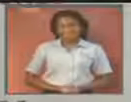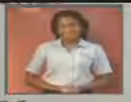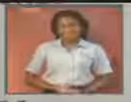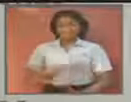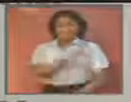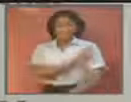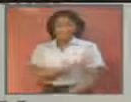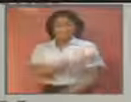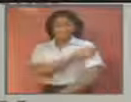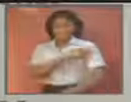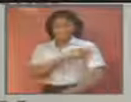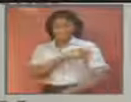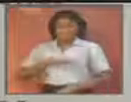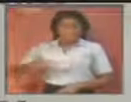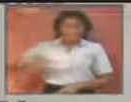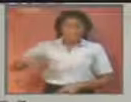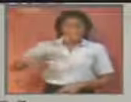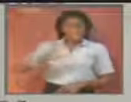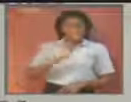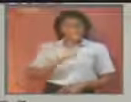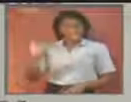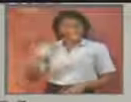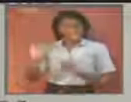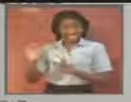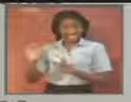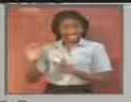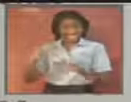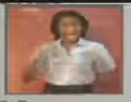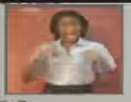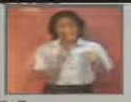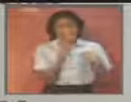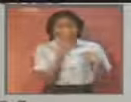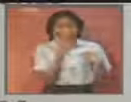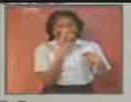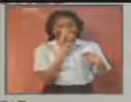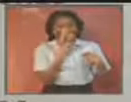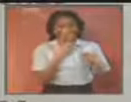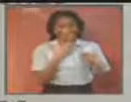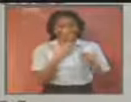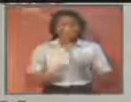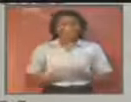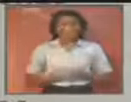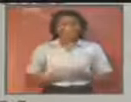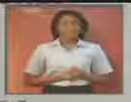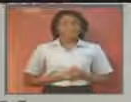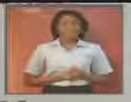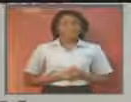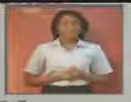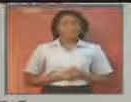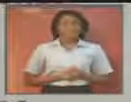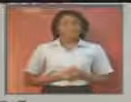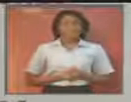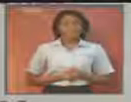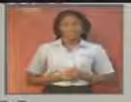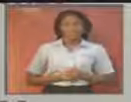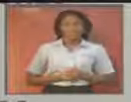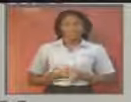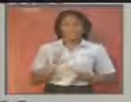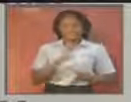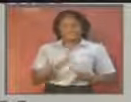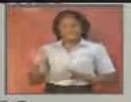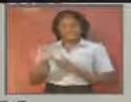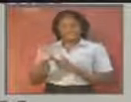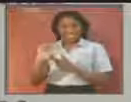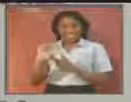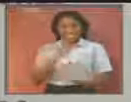5 RHAs in Trinidad and Tobago. Our region geographically covers a 1/3 slice of the